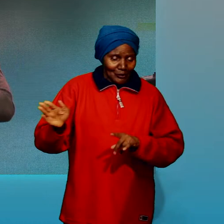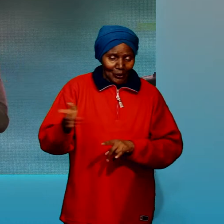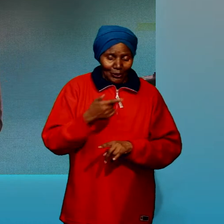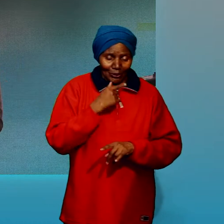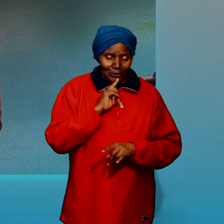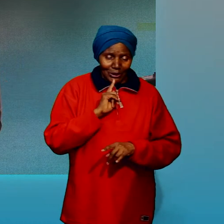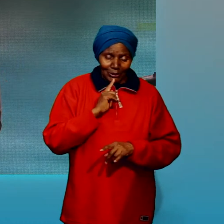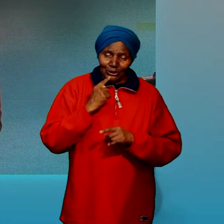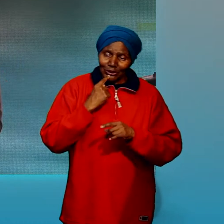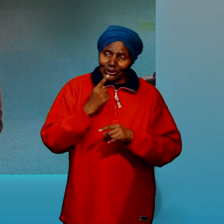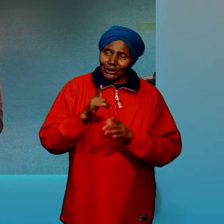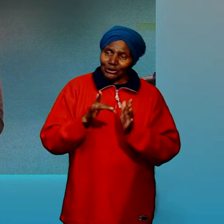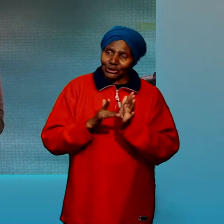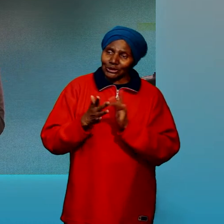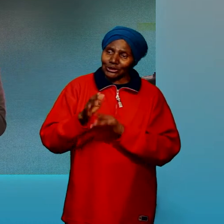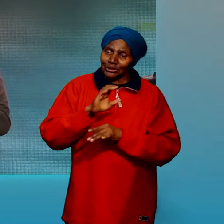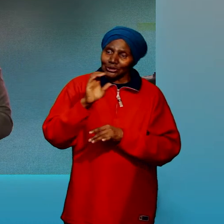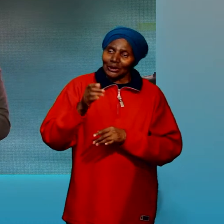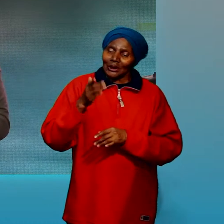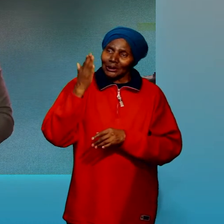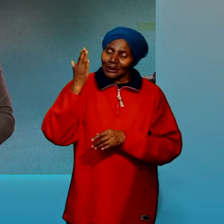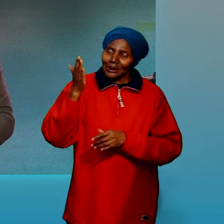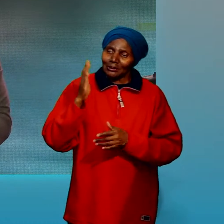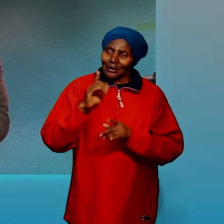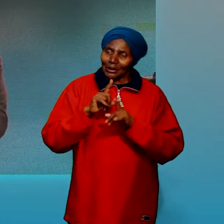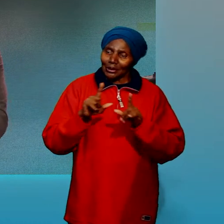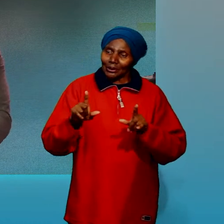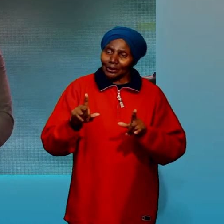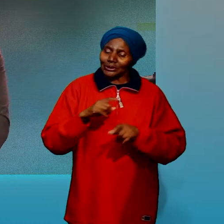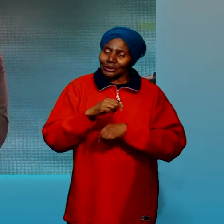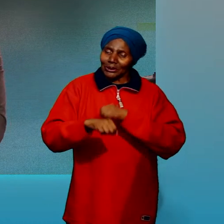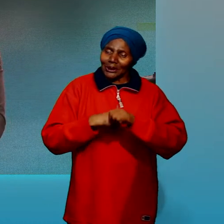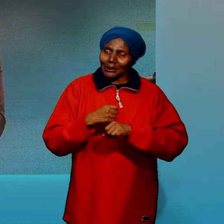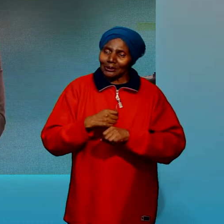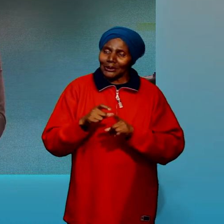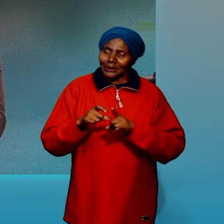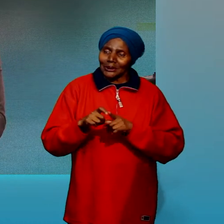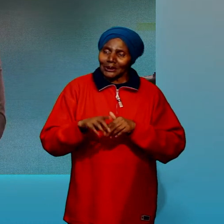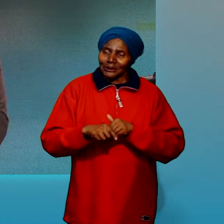Christ as their Lord is to be a disciple of Jesus Christ.